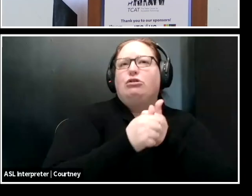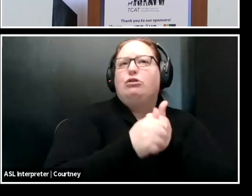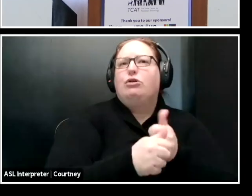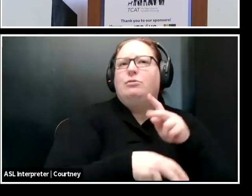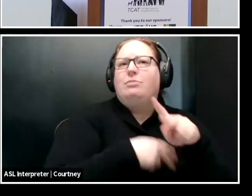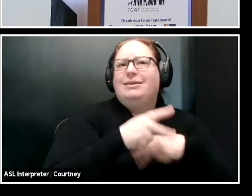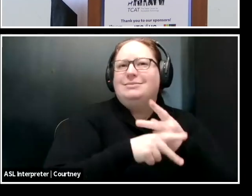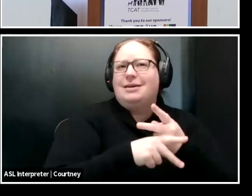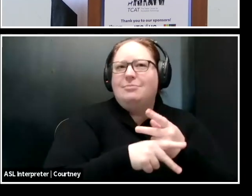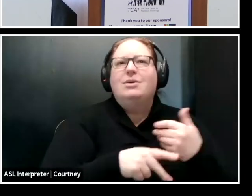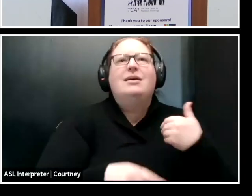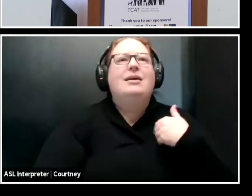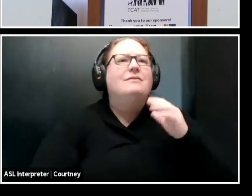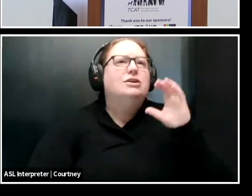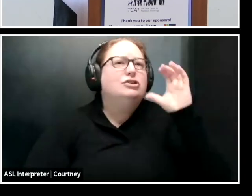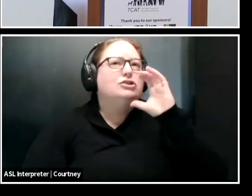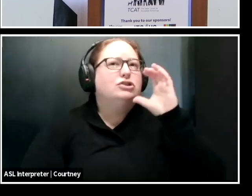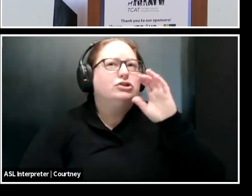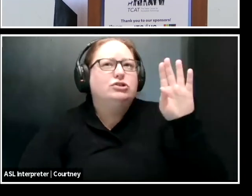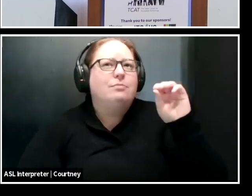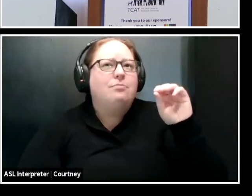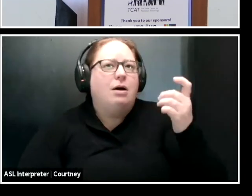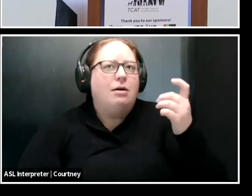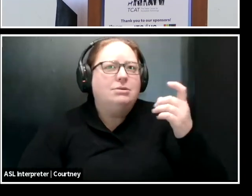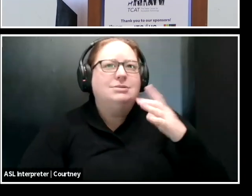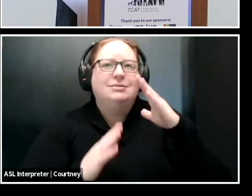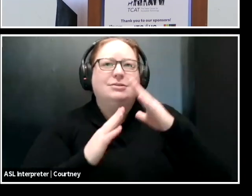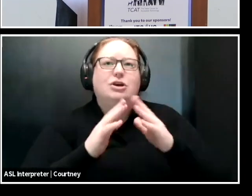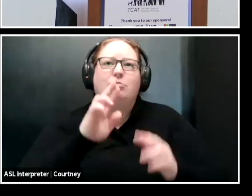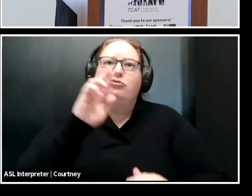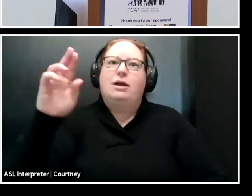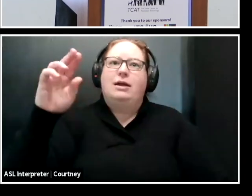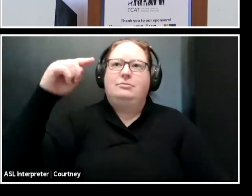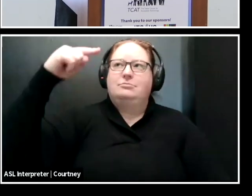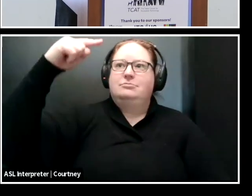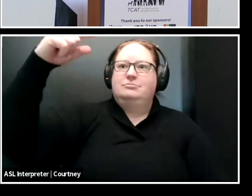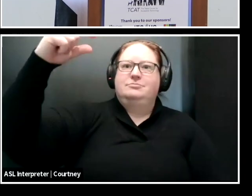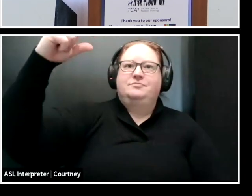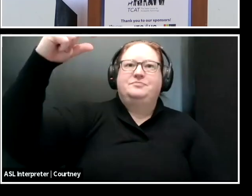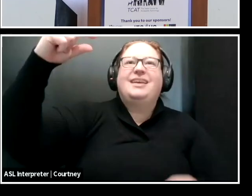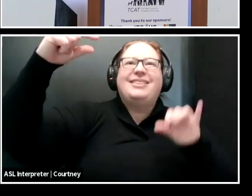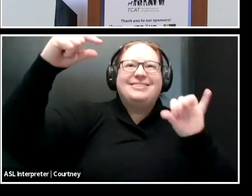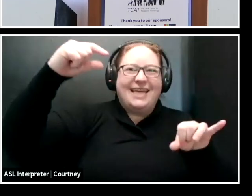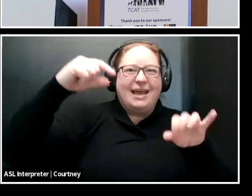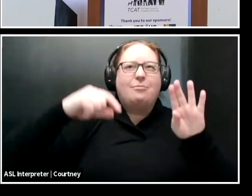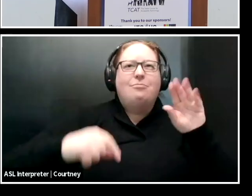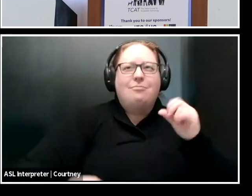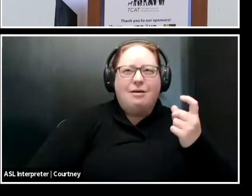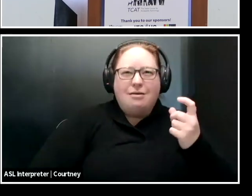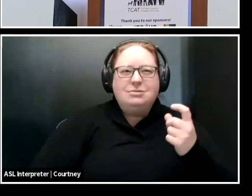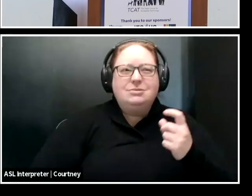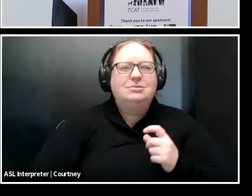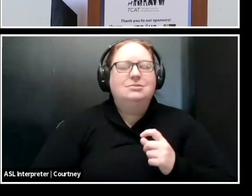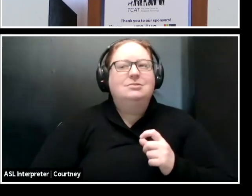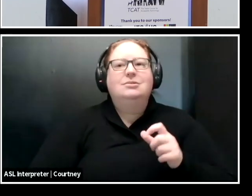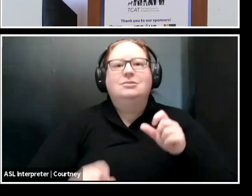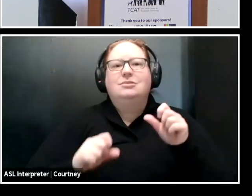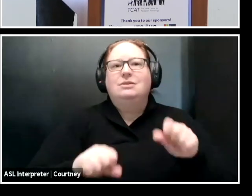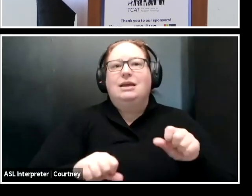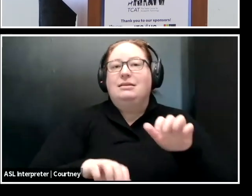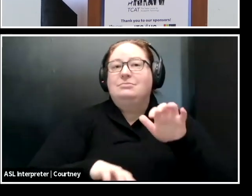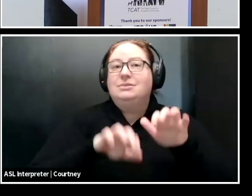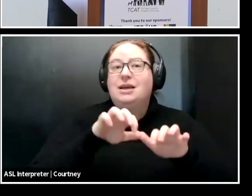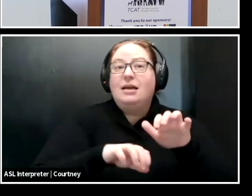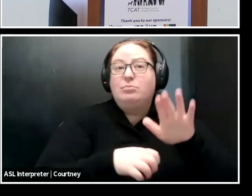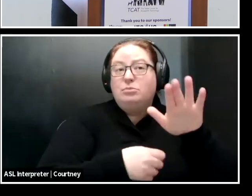search box, which you'll see in the upper right-hand. And in that box, you can type the jurisdiction